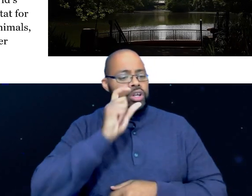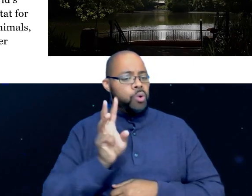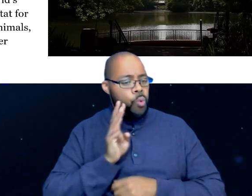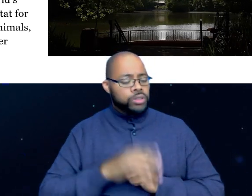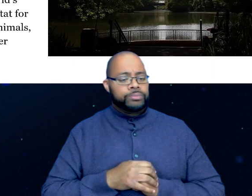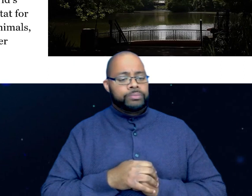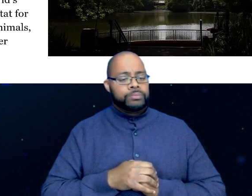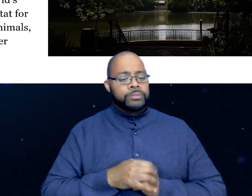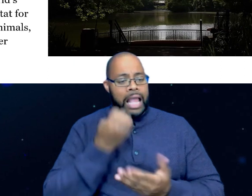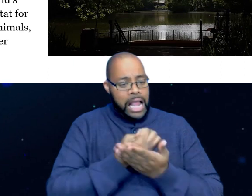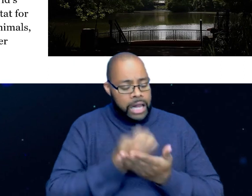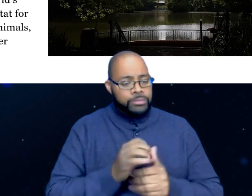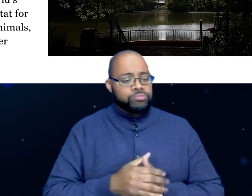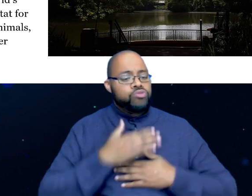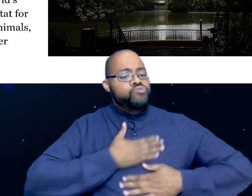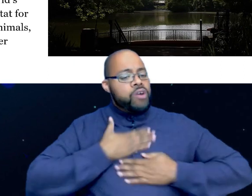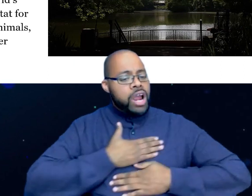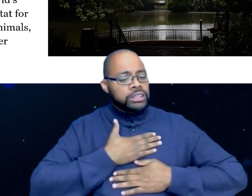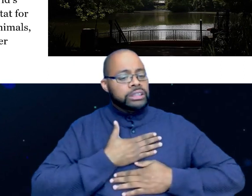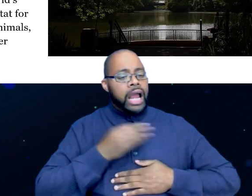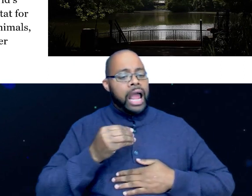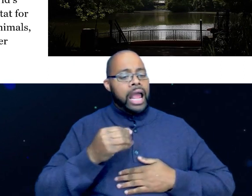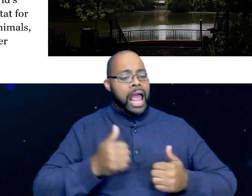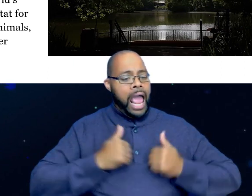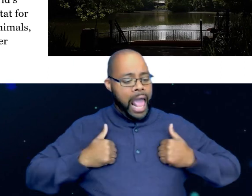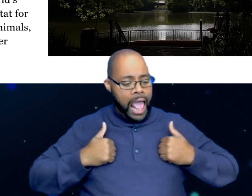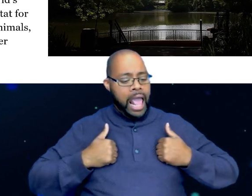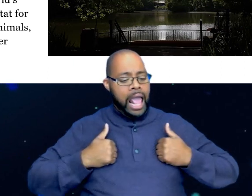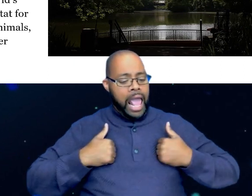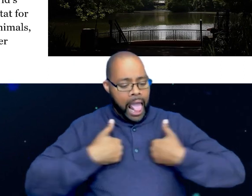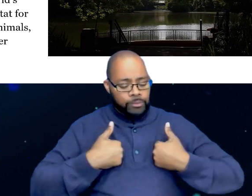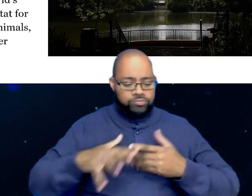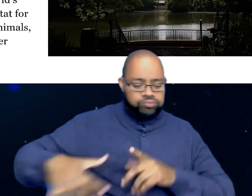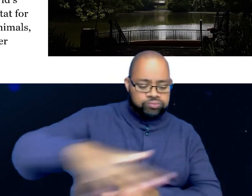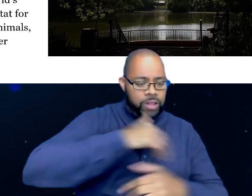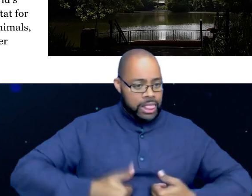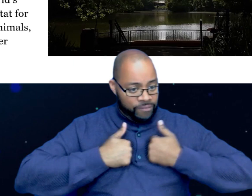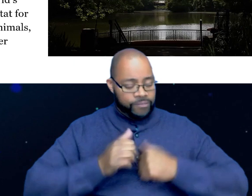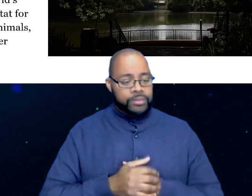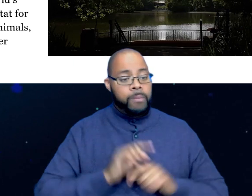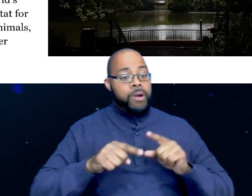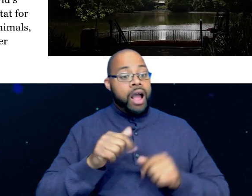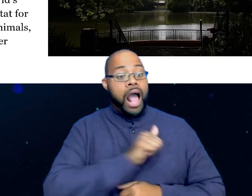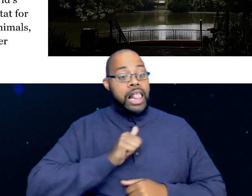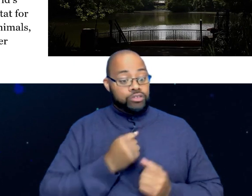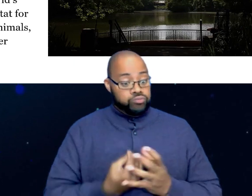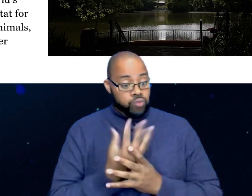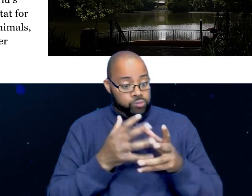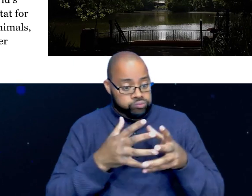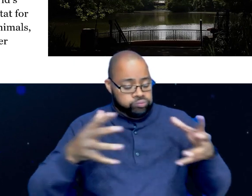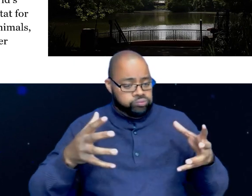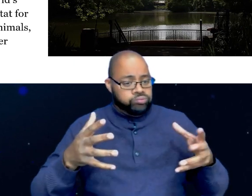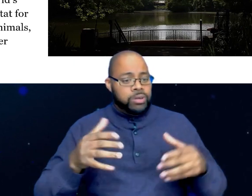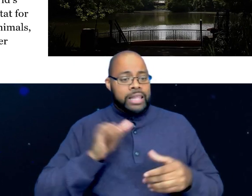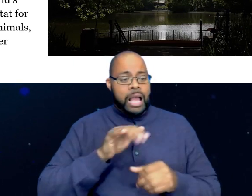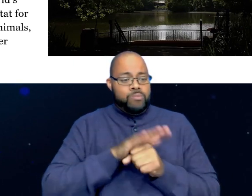water, economy, recreation, and habitat for organisms. But as Atlanta has grown, so has